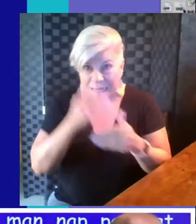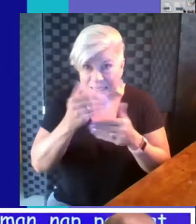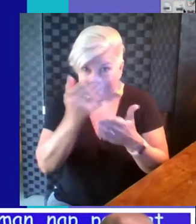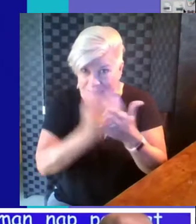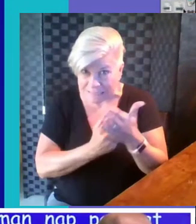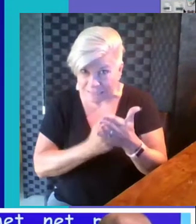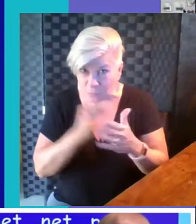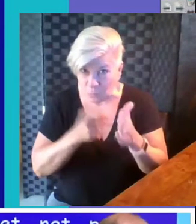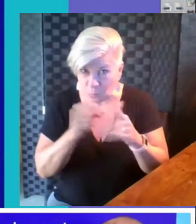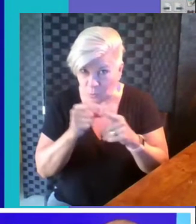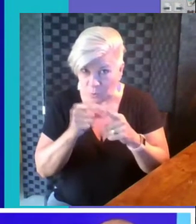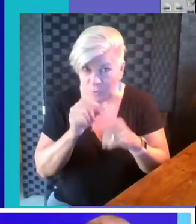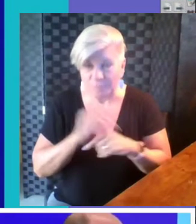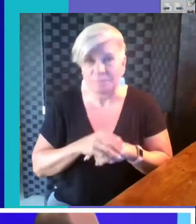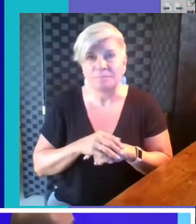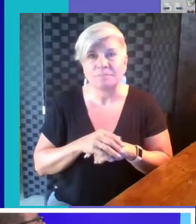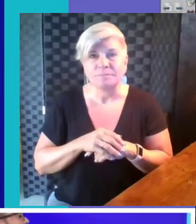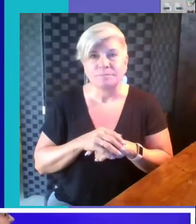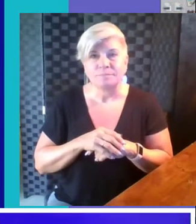words.